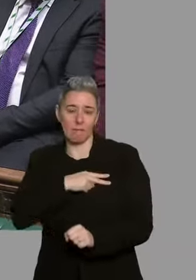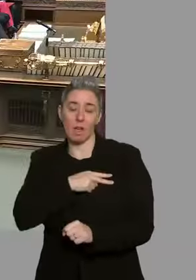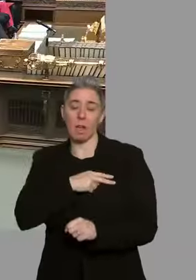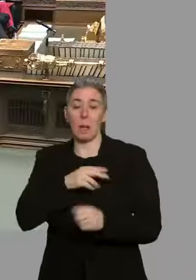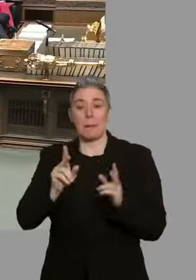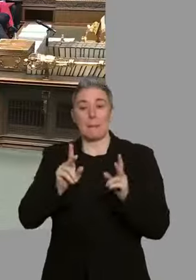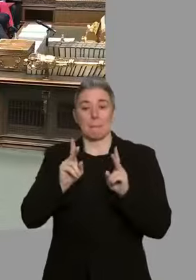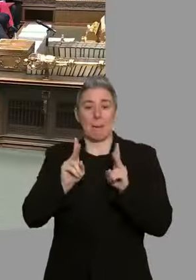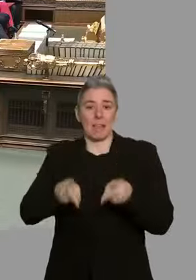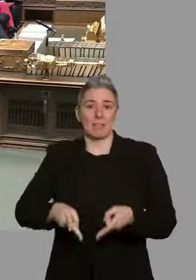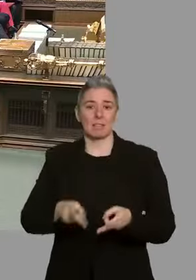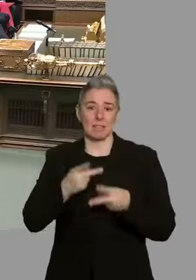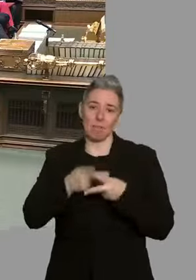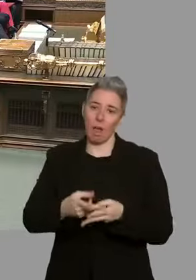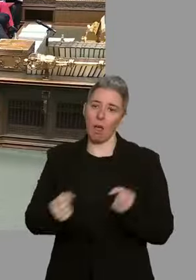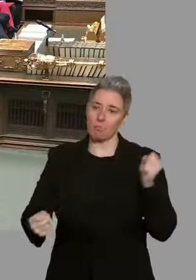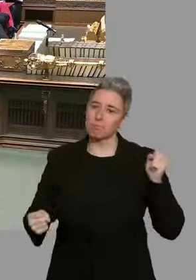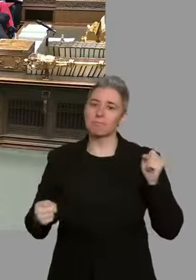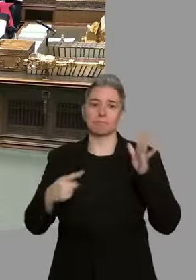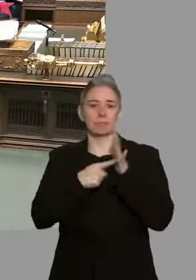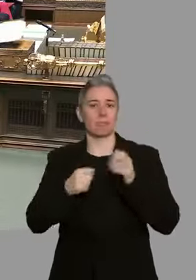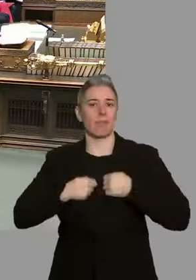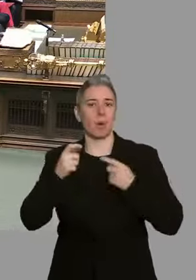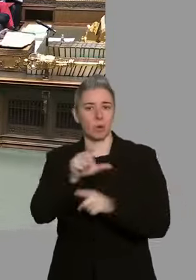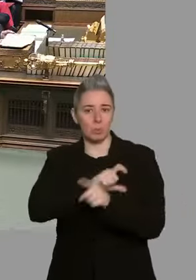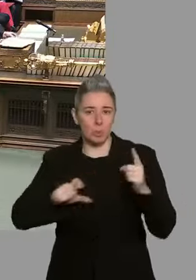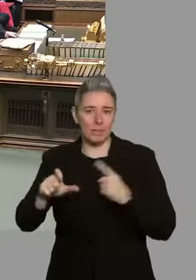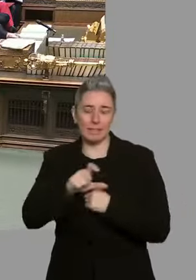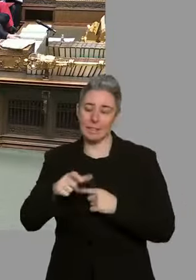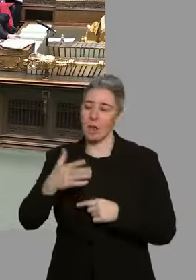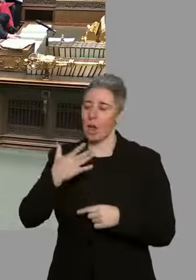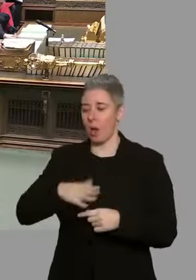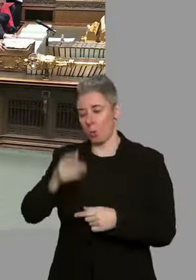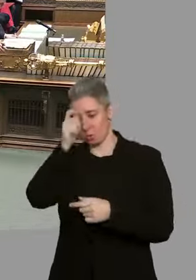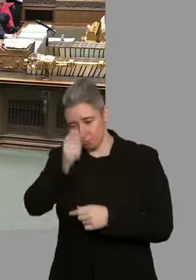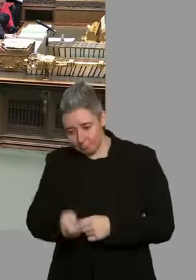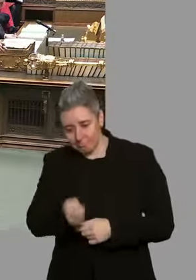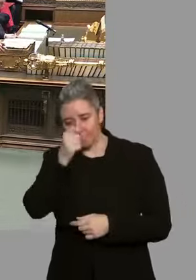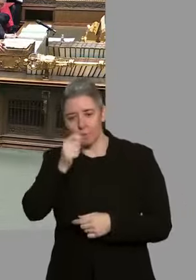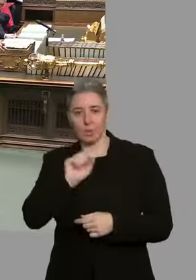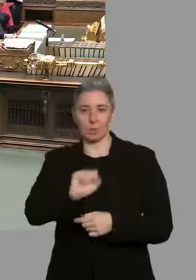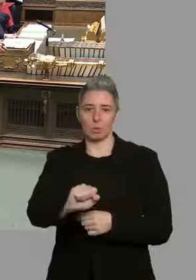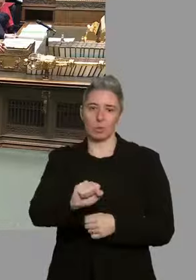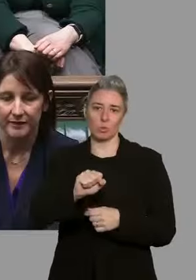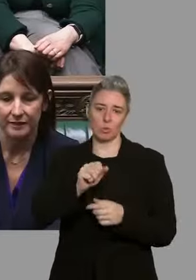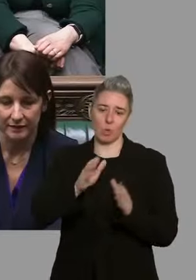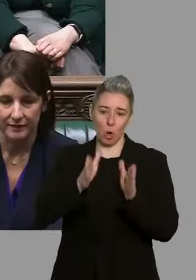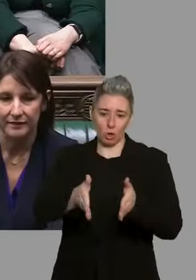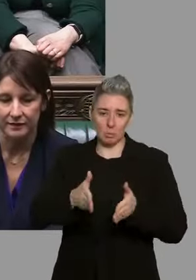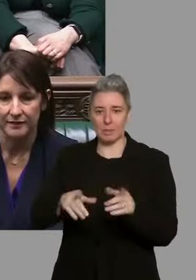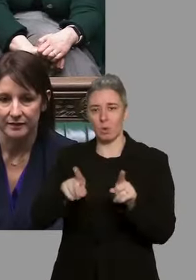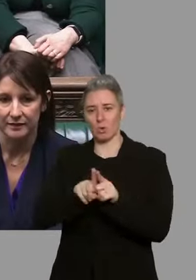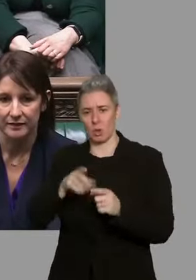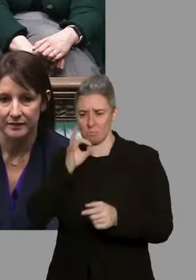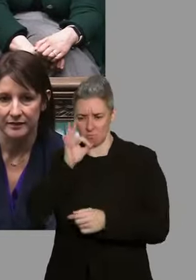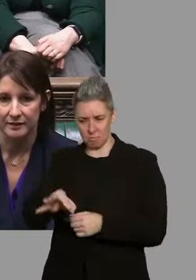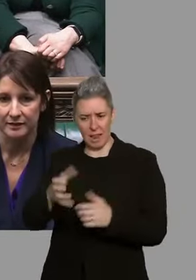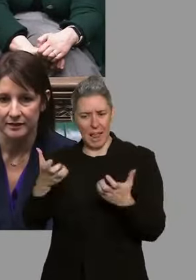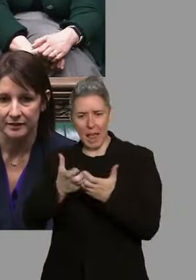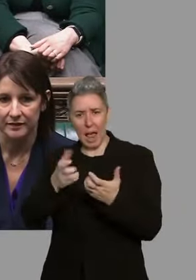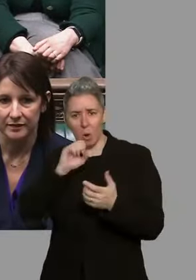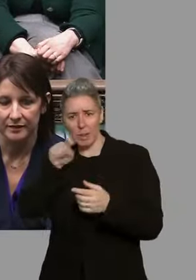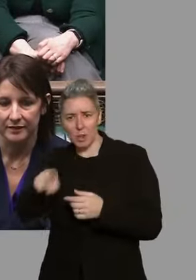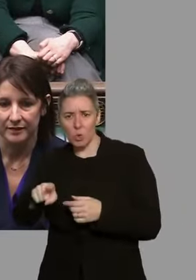moving forwards? Prime Minister. I will join him in that and recognise the vital role that hospices play